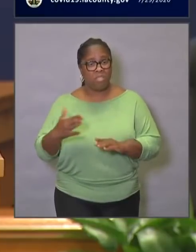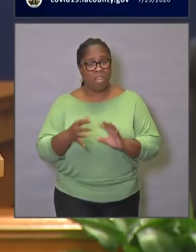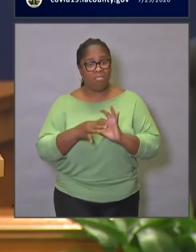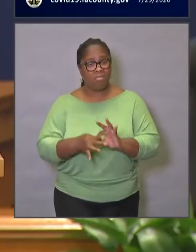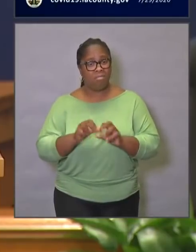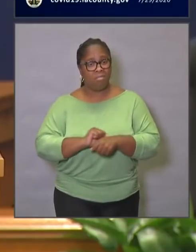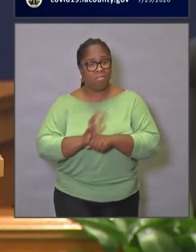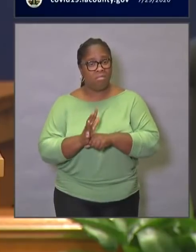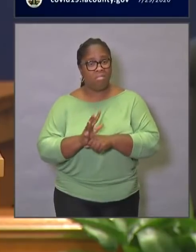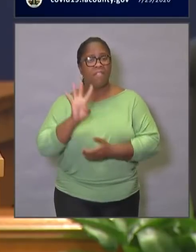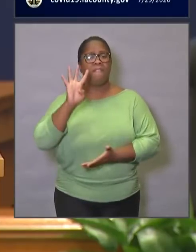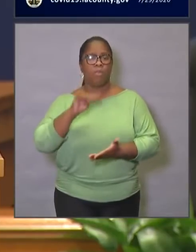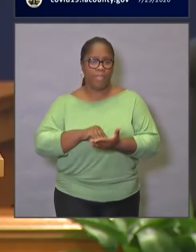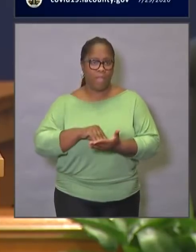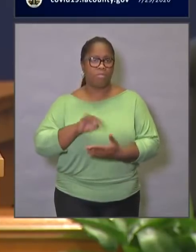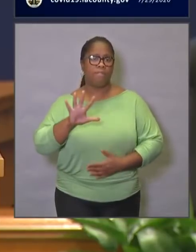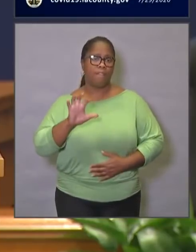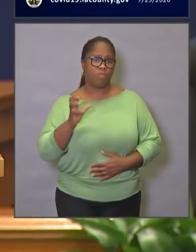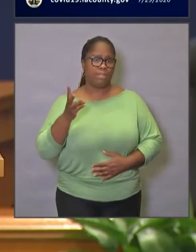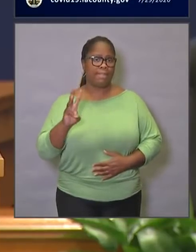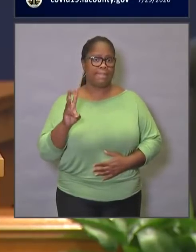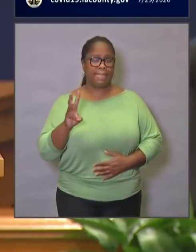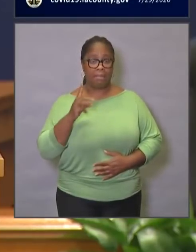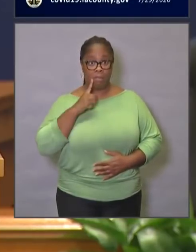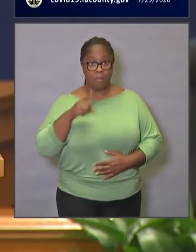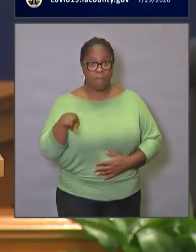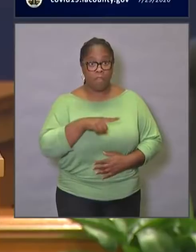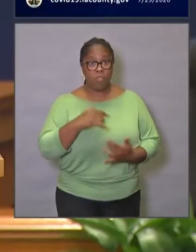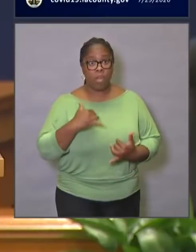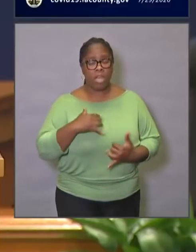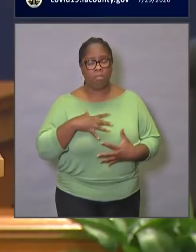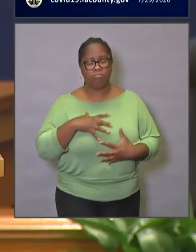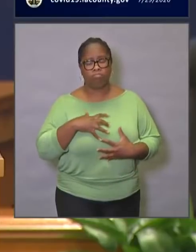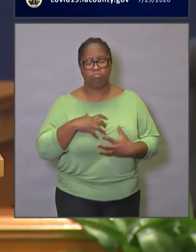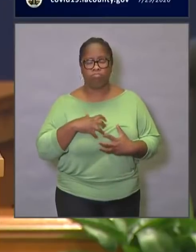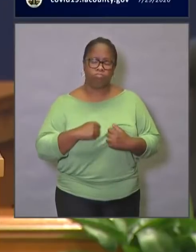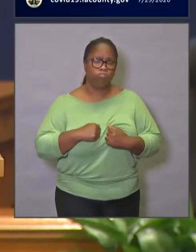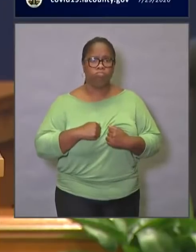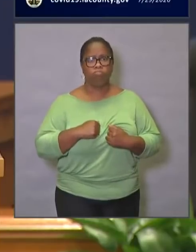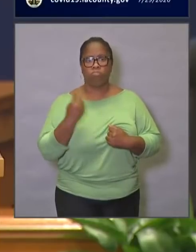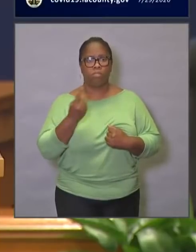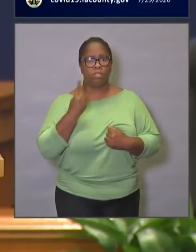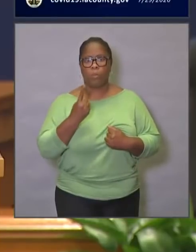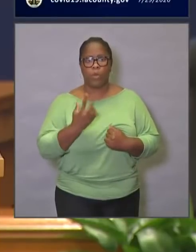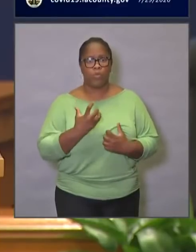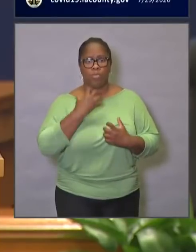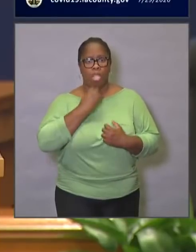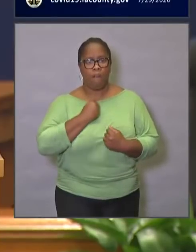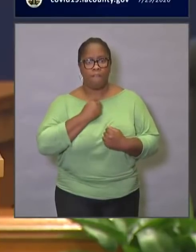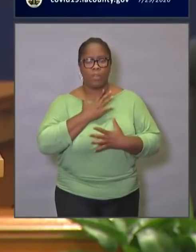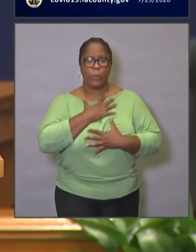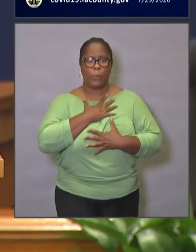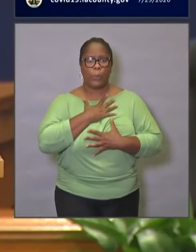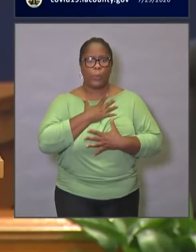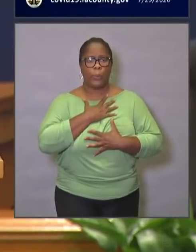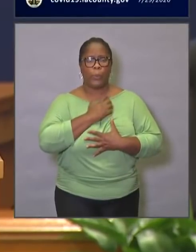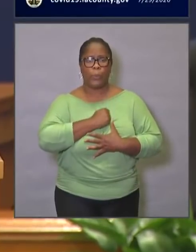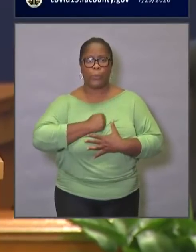4,516 in LA County. To those grieving the loss of a person you loved, I send my heartfelt